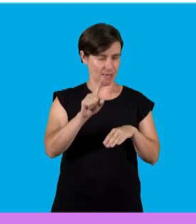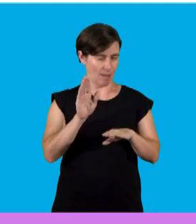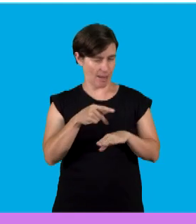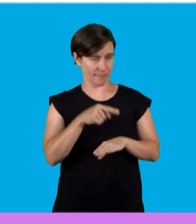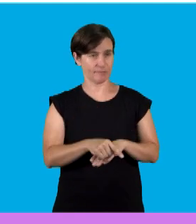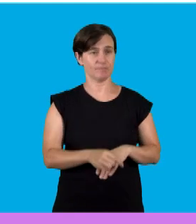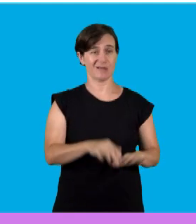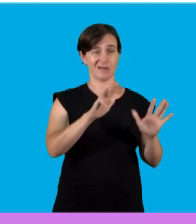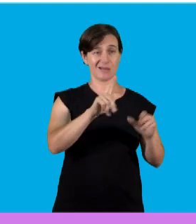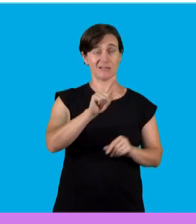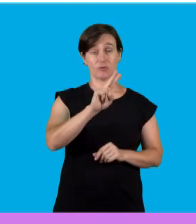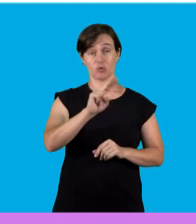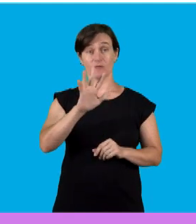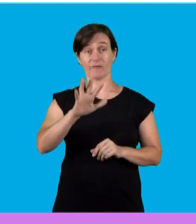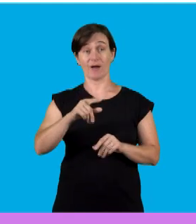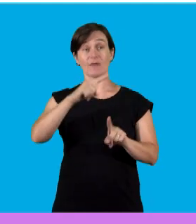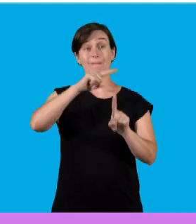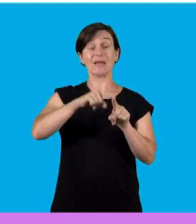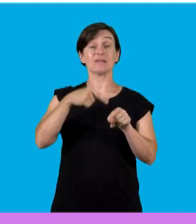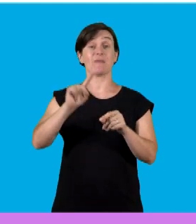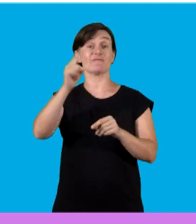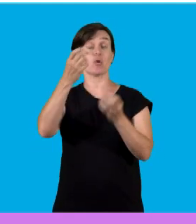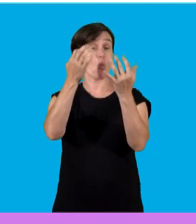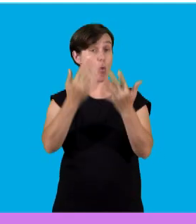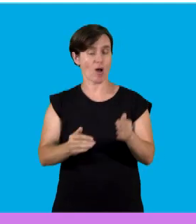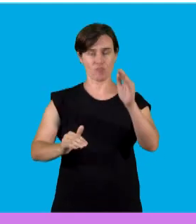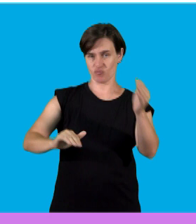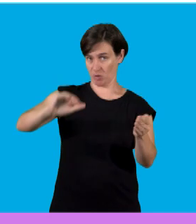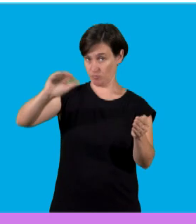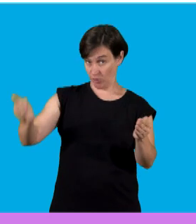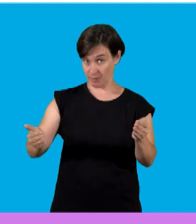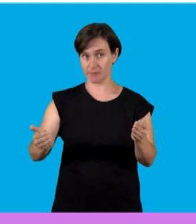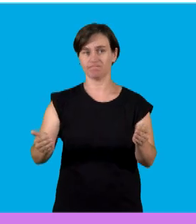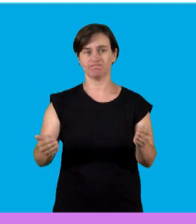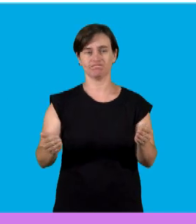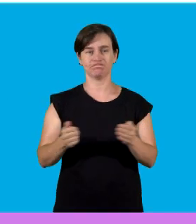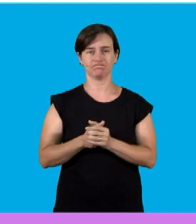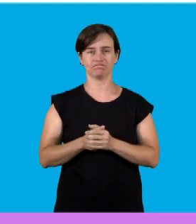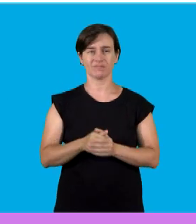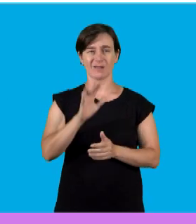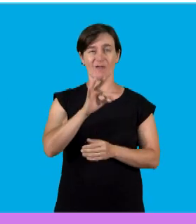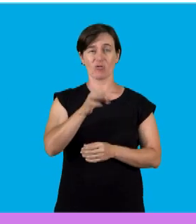first going to simplify these values here in brackets. Okay, so I will say